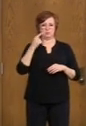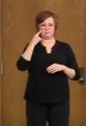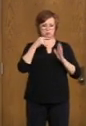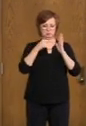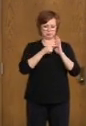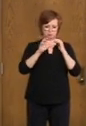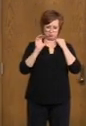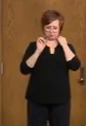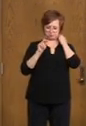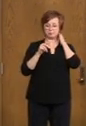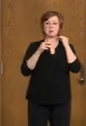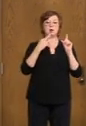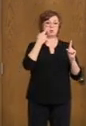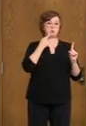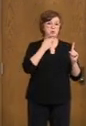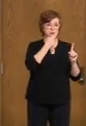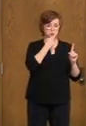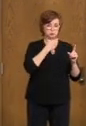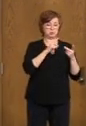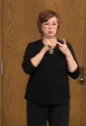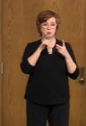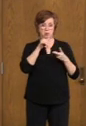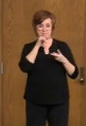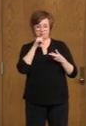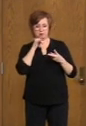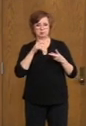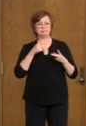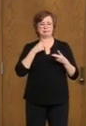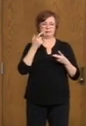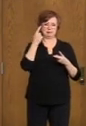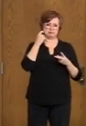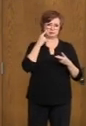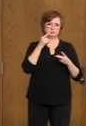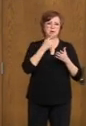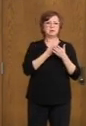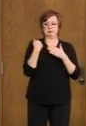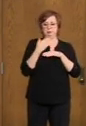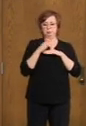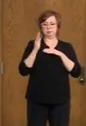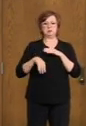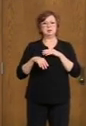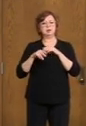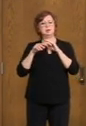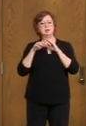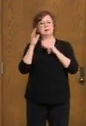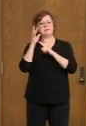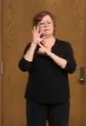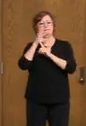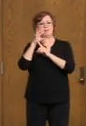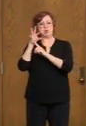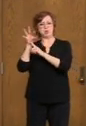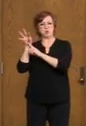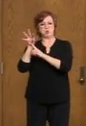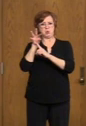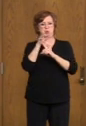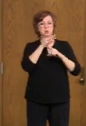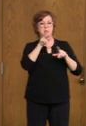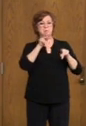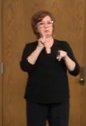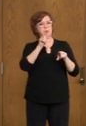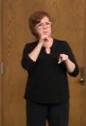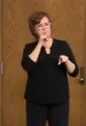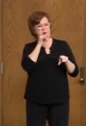of restaurants and bars, for example, and I'm sure many saw the video this past weekend of patrons in